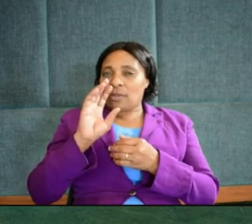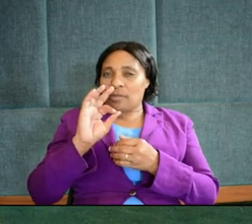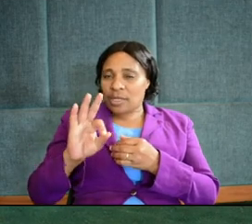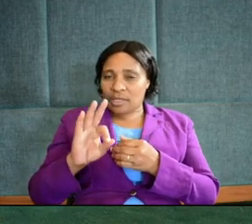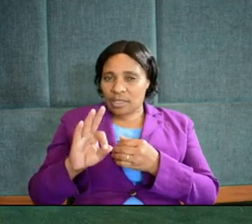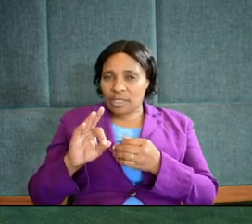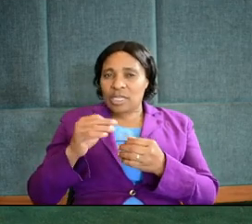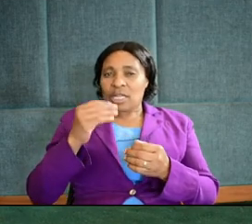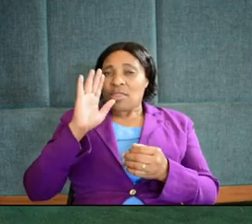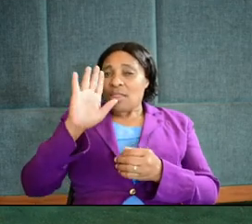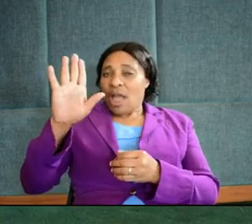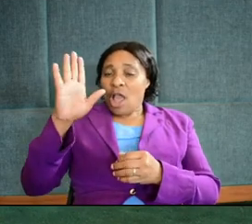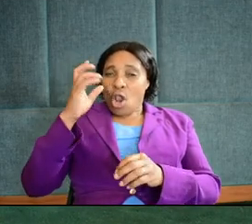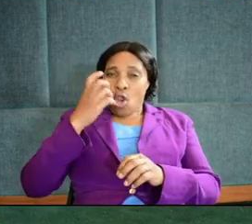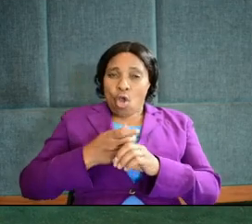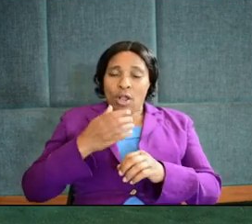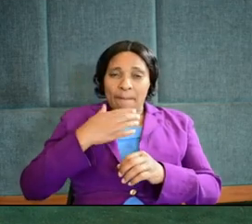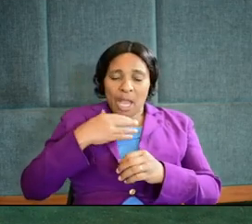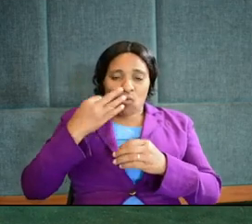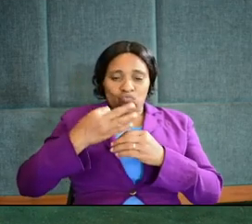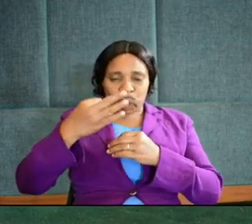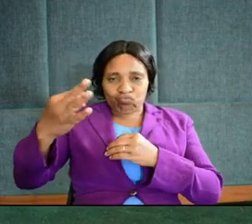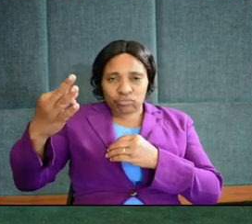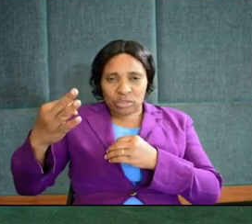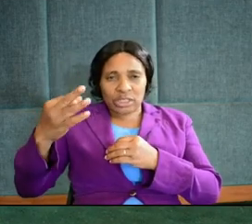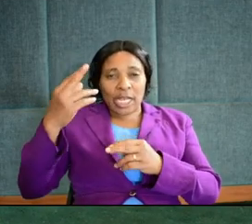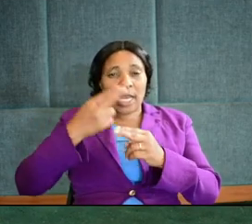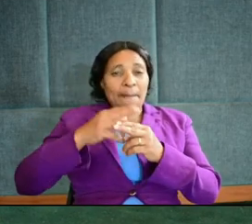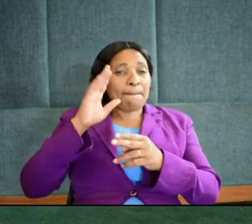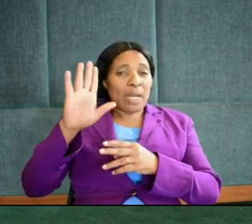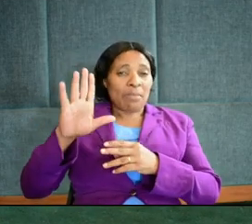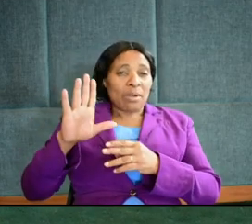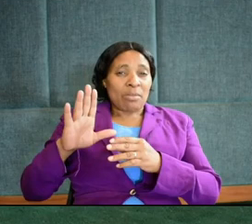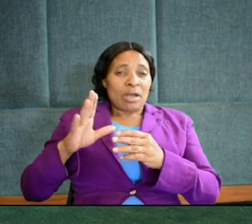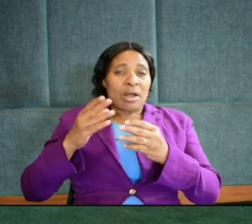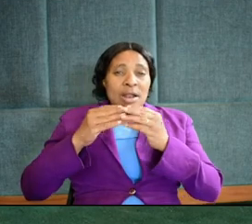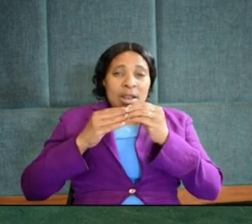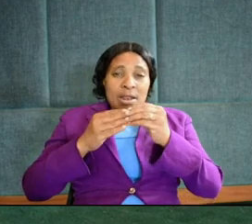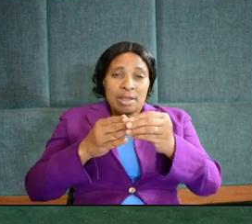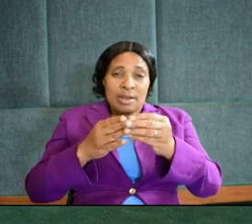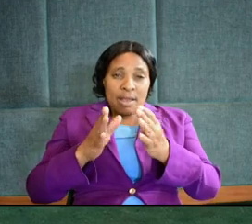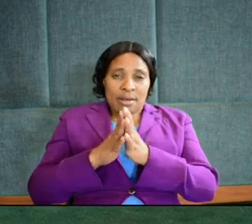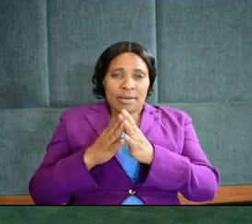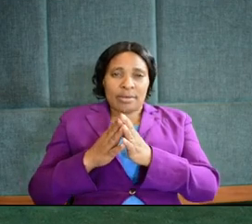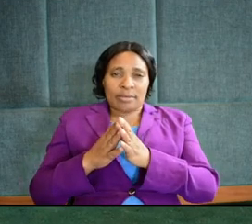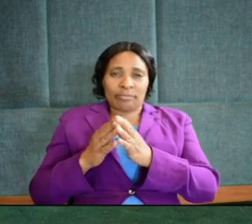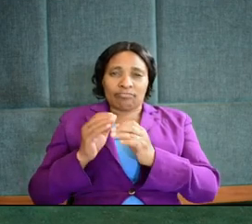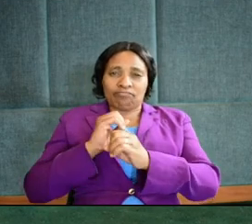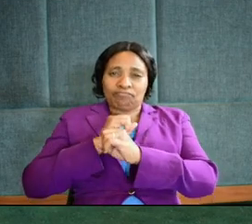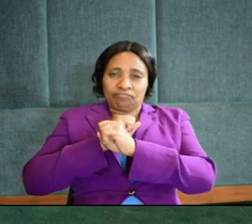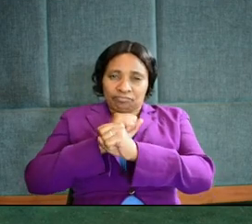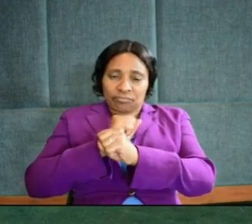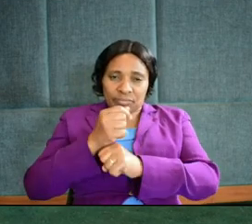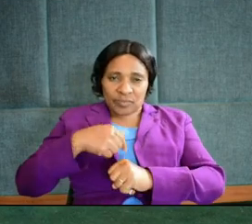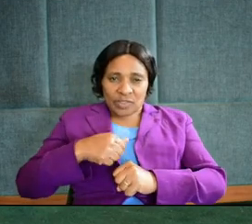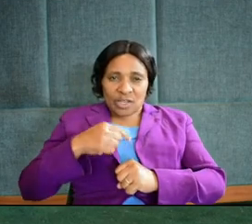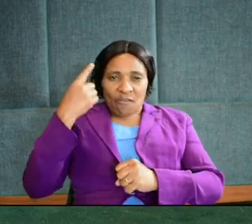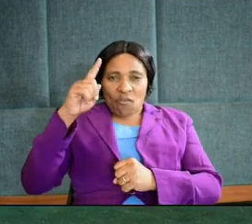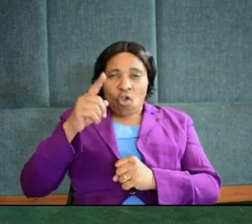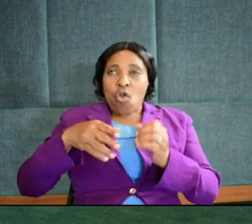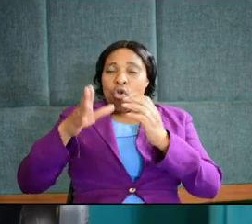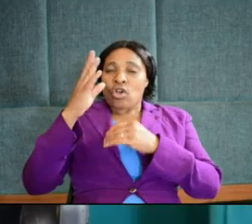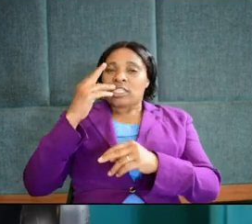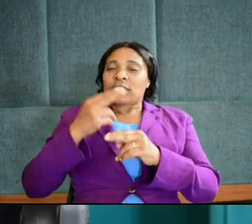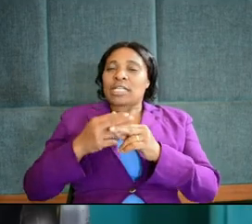art my rock and my fortress. Therefore, for thy name's sake, lead me and guide me." For the sake of